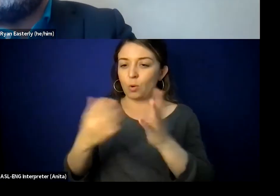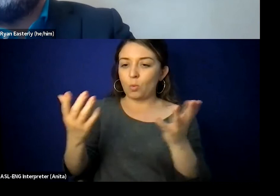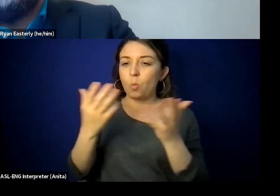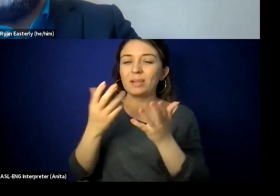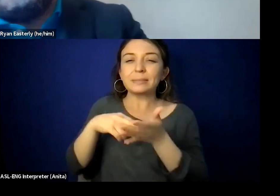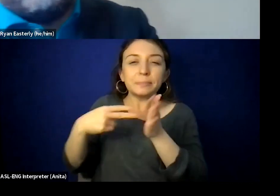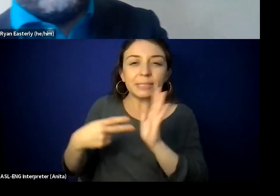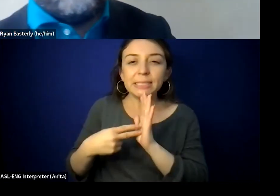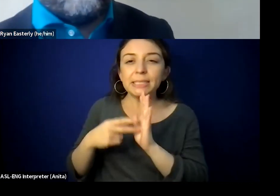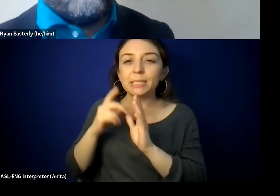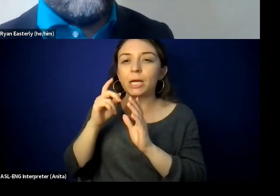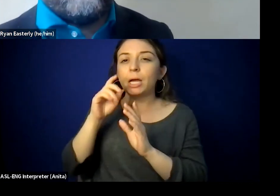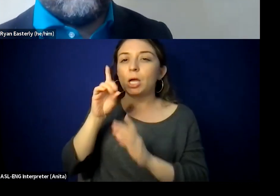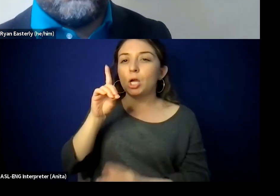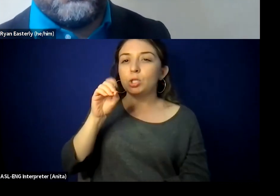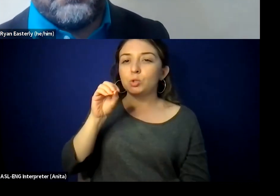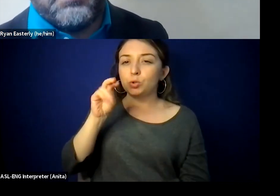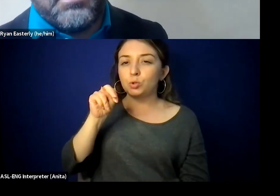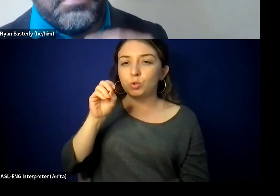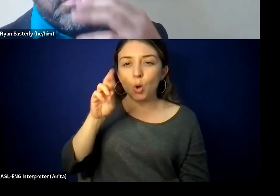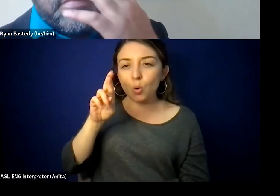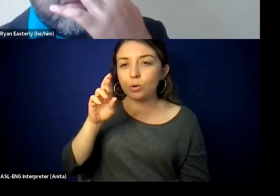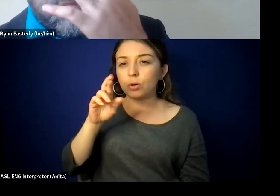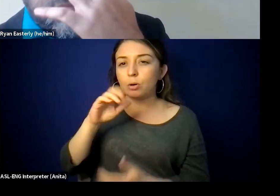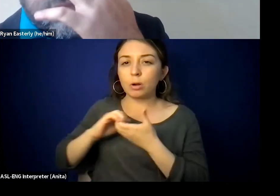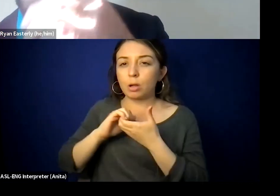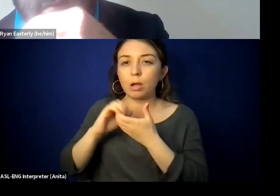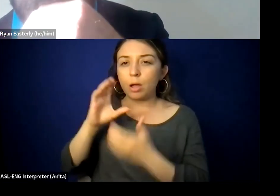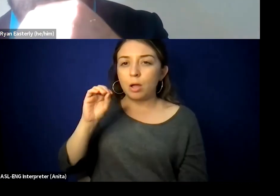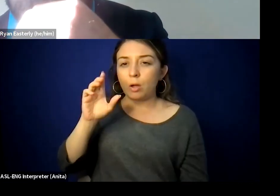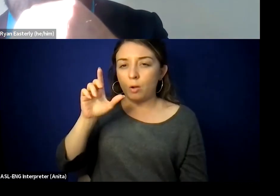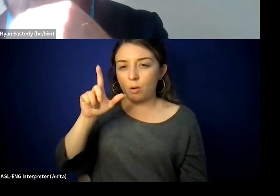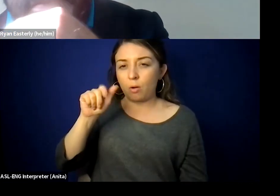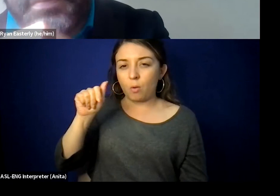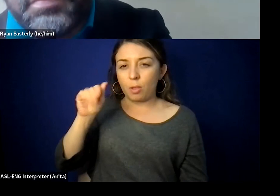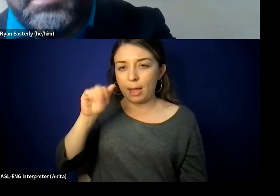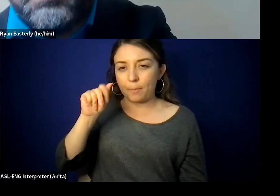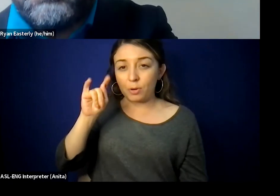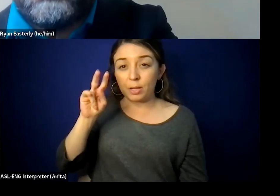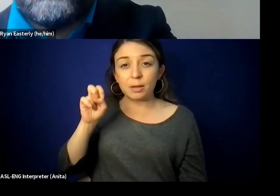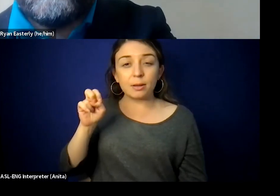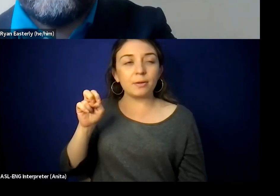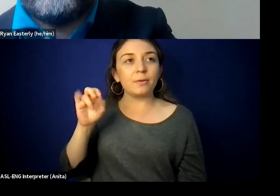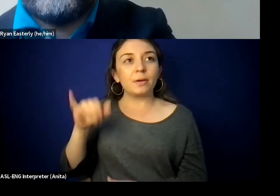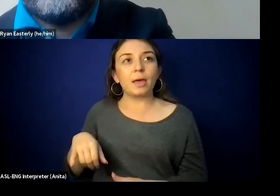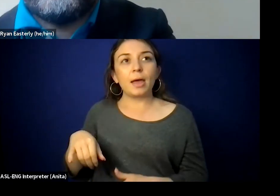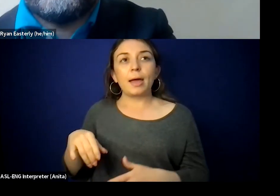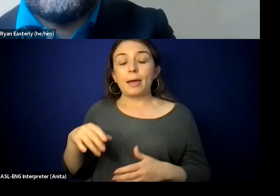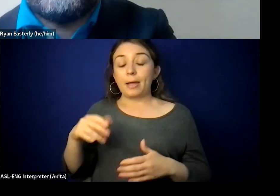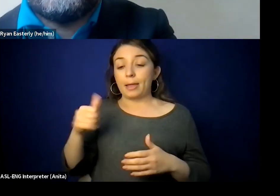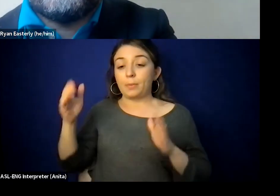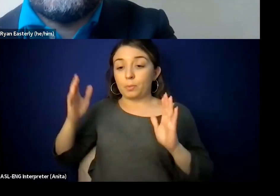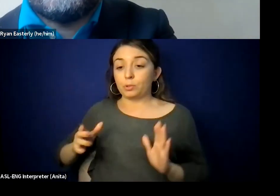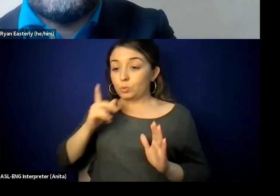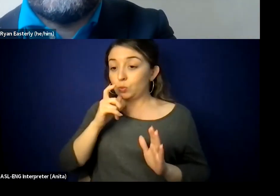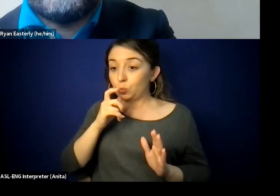is, right? And how it really does in many ways, it expands the community of people who can come